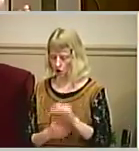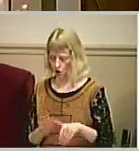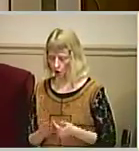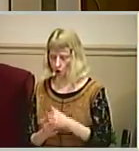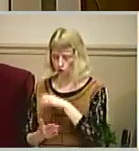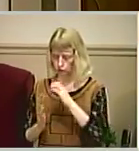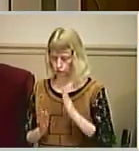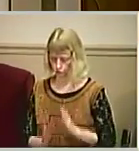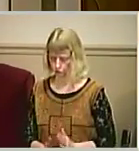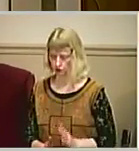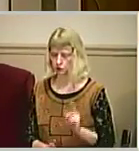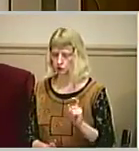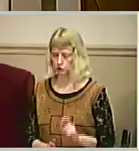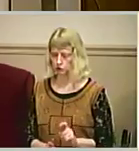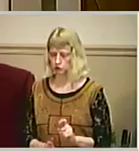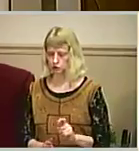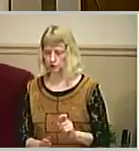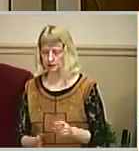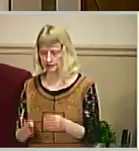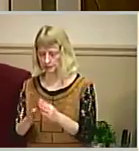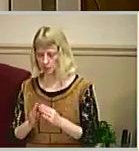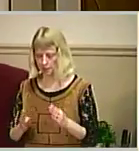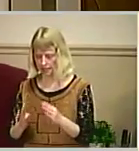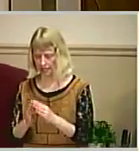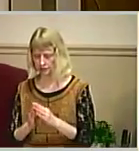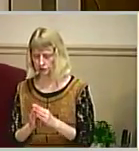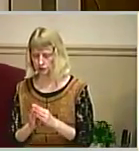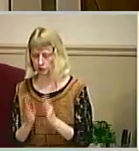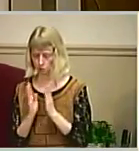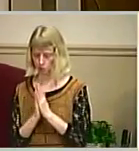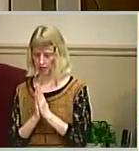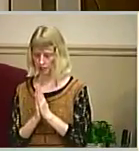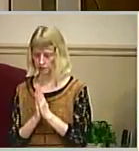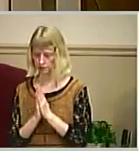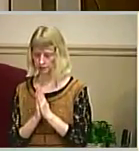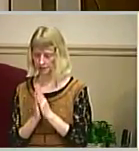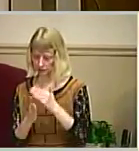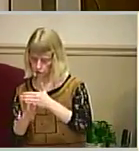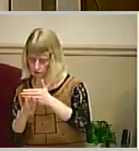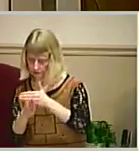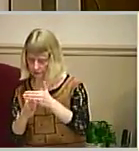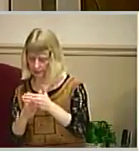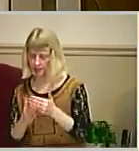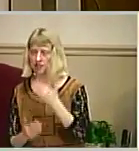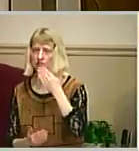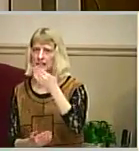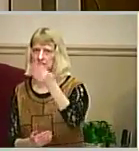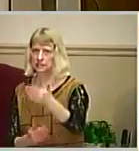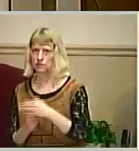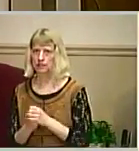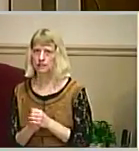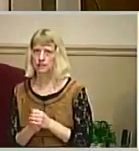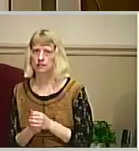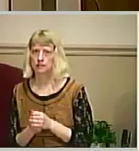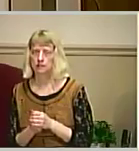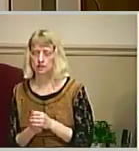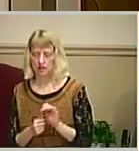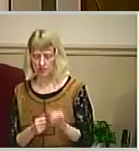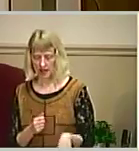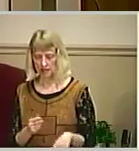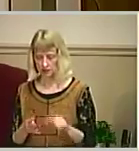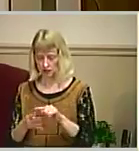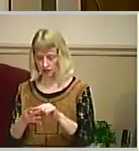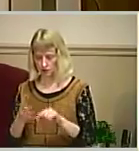as believers are to be involved with supplications, prayers, intercessions, and giving thanks. There you see the